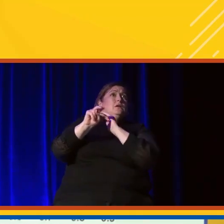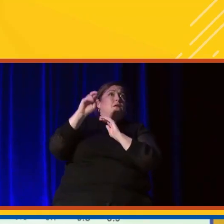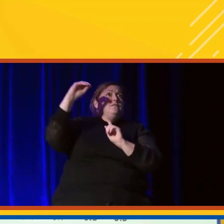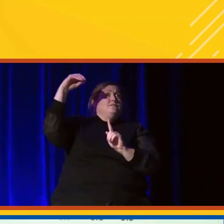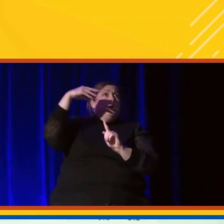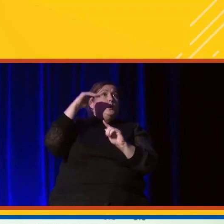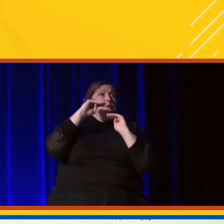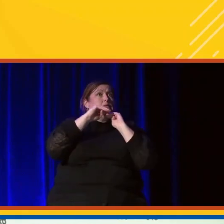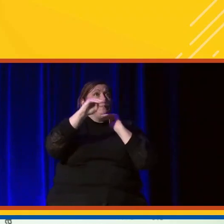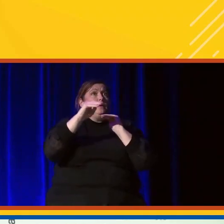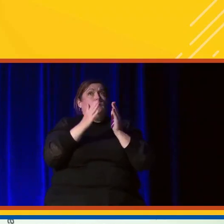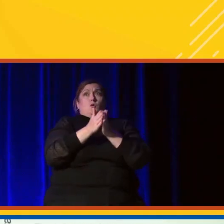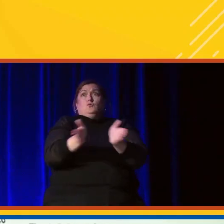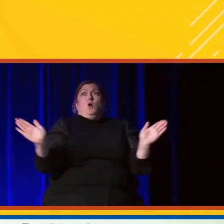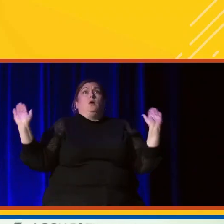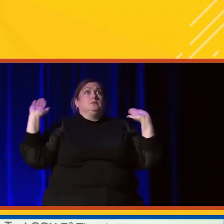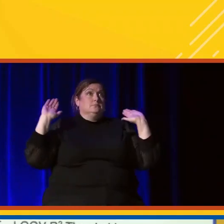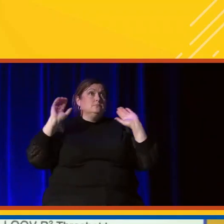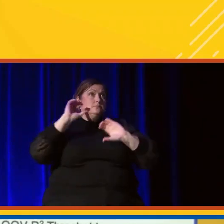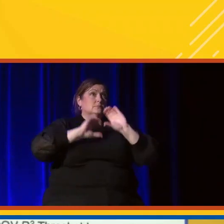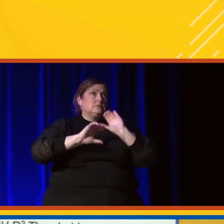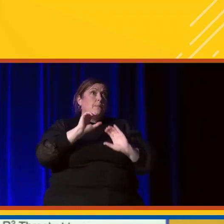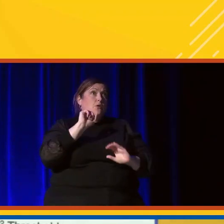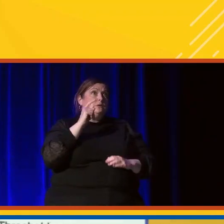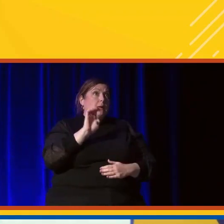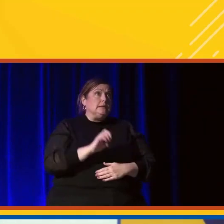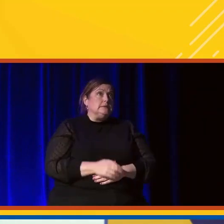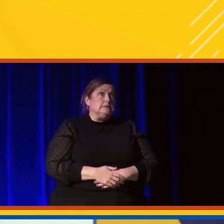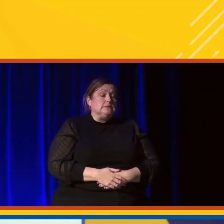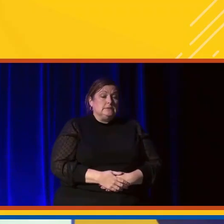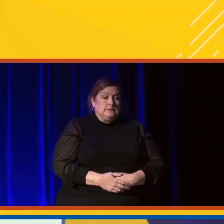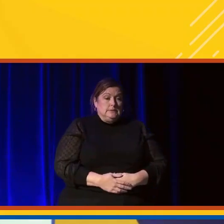photostability across a broad swath of organic chemical space.